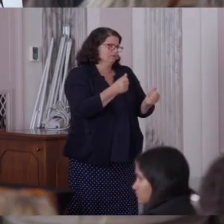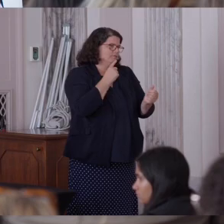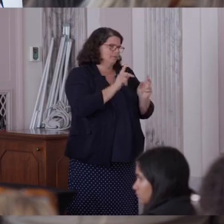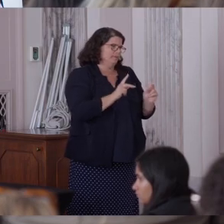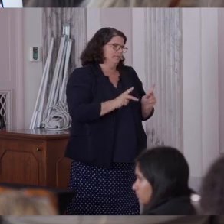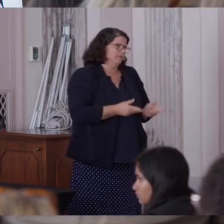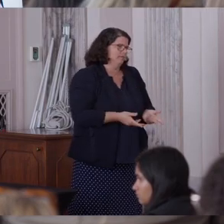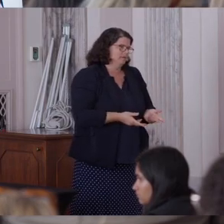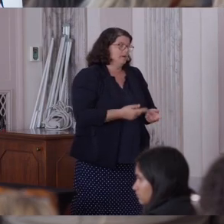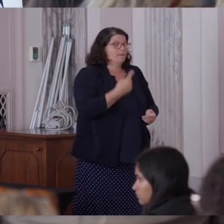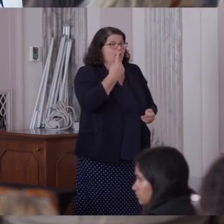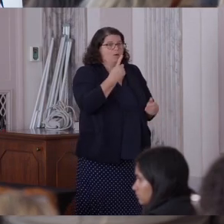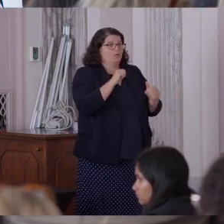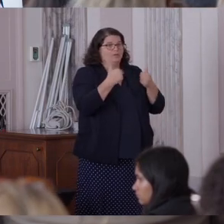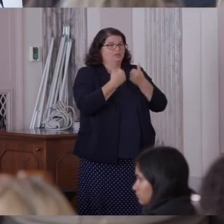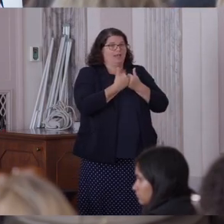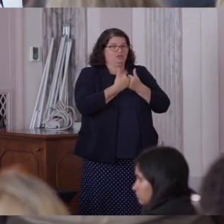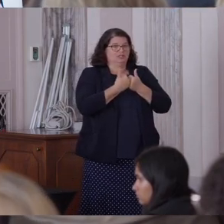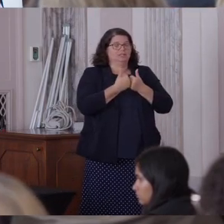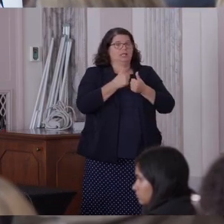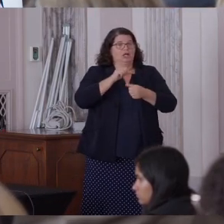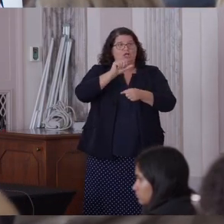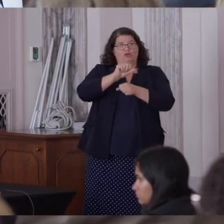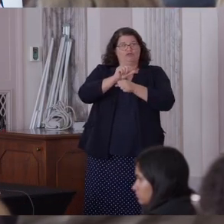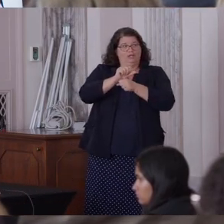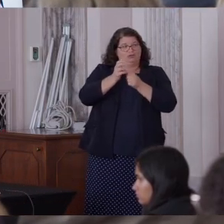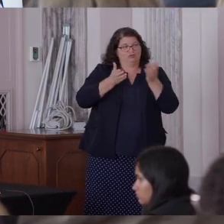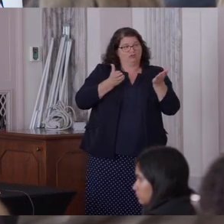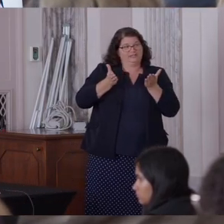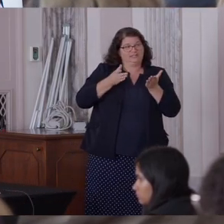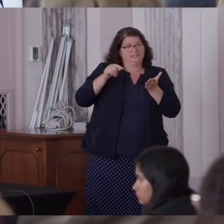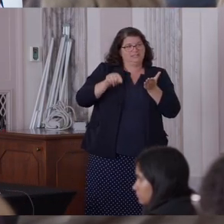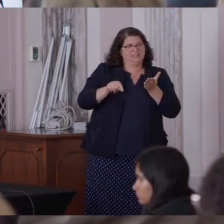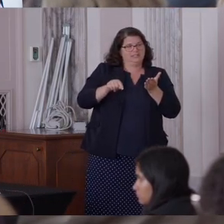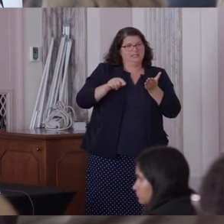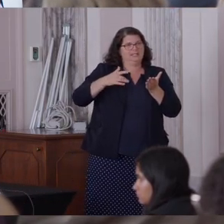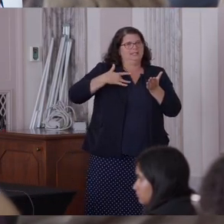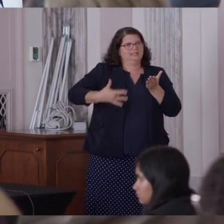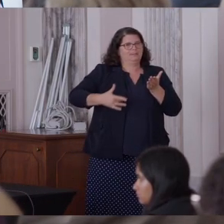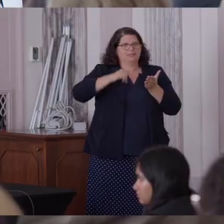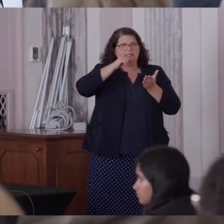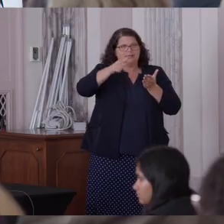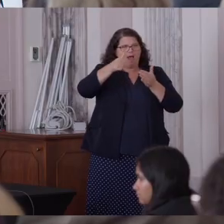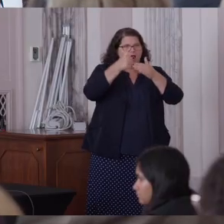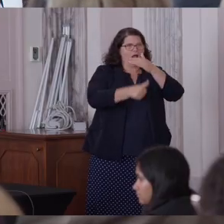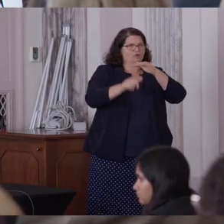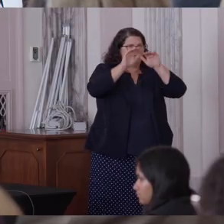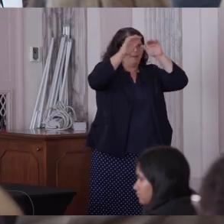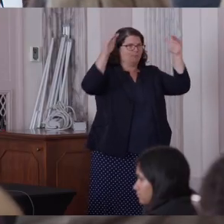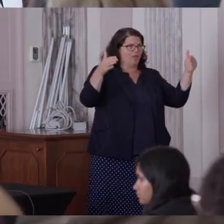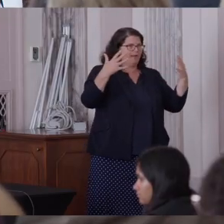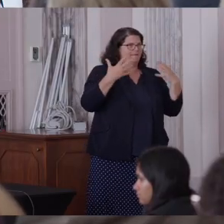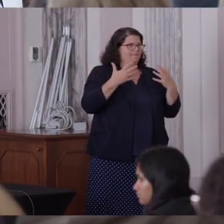challenges is that career services is generally not considered a medical service, so